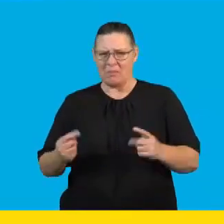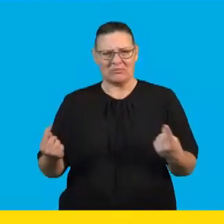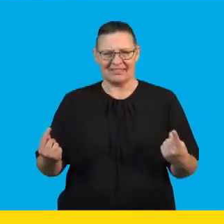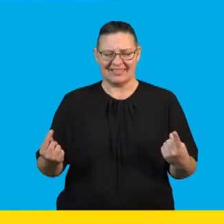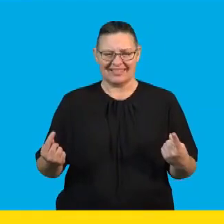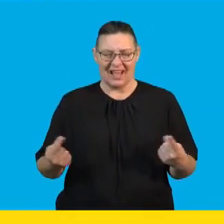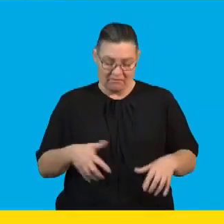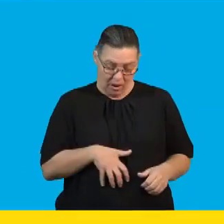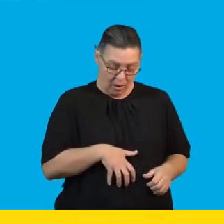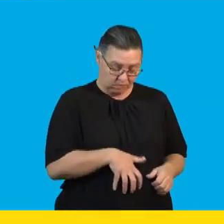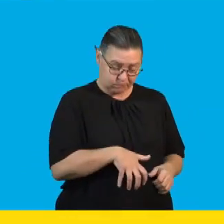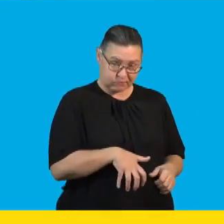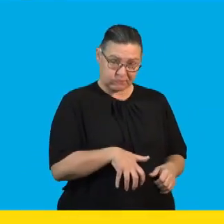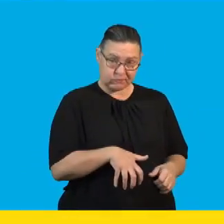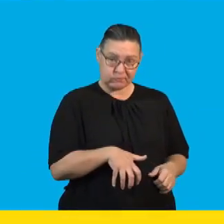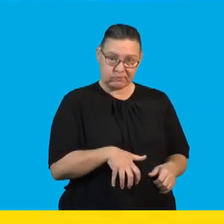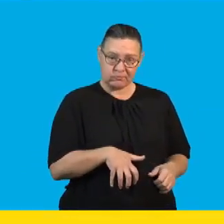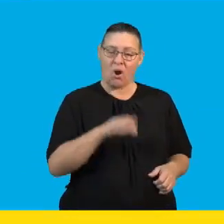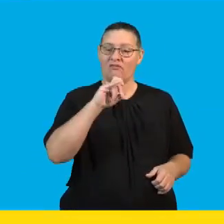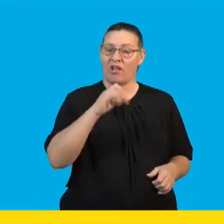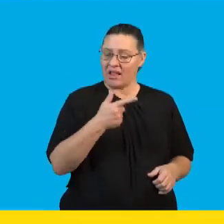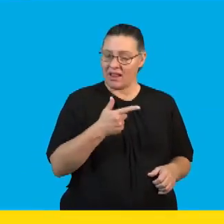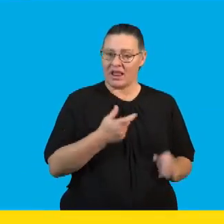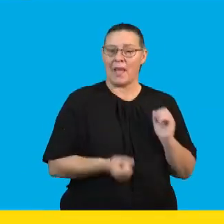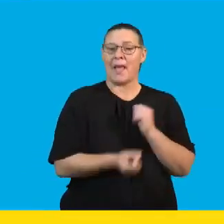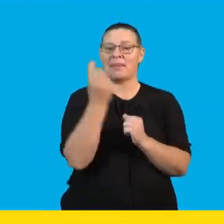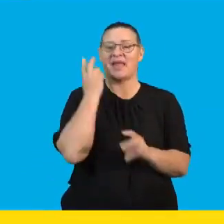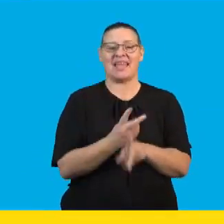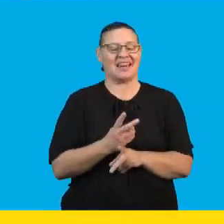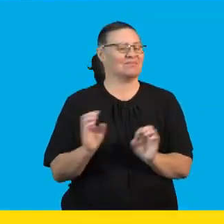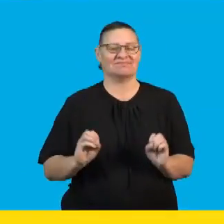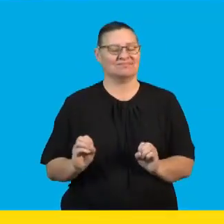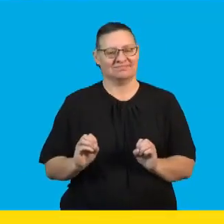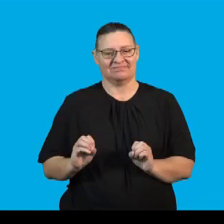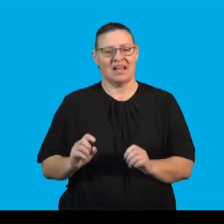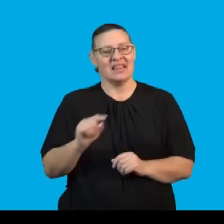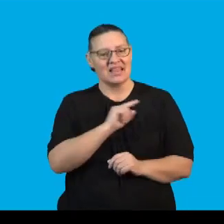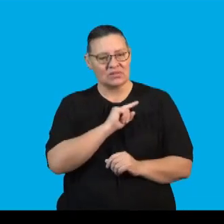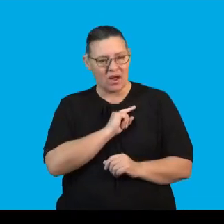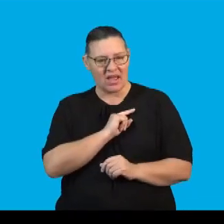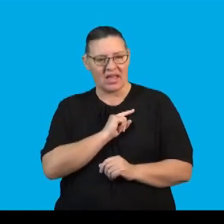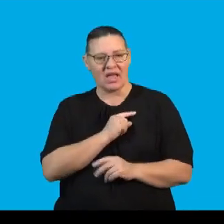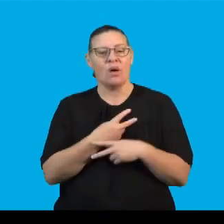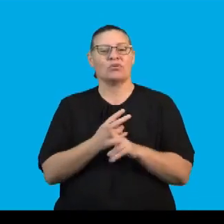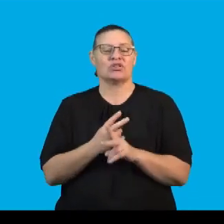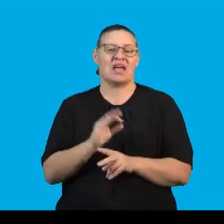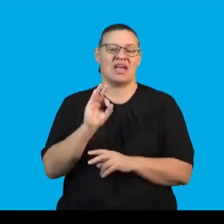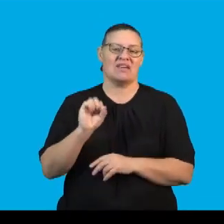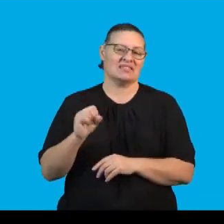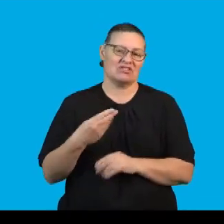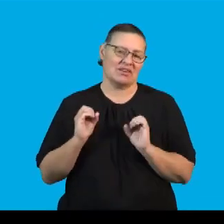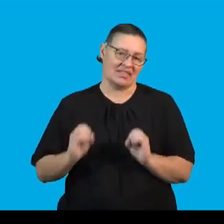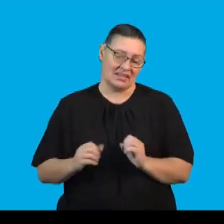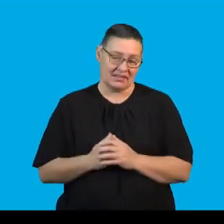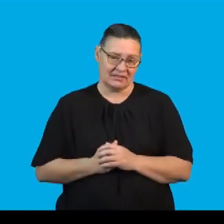the moment the woman is pregnant, no follicles should form. Therefore, we do not have the production of